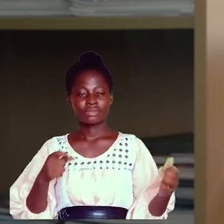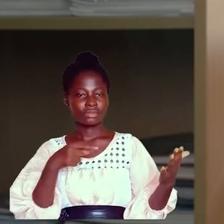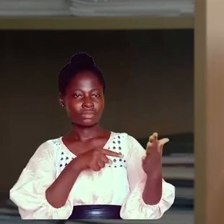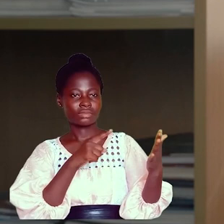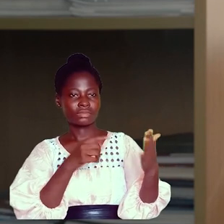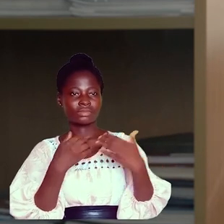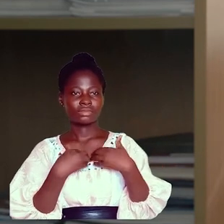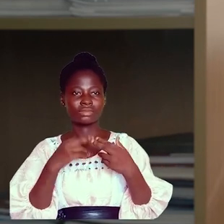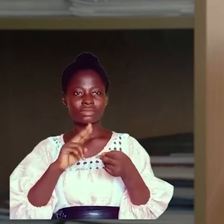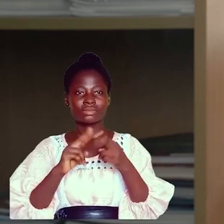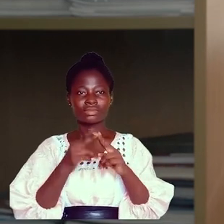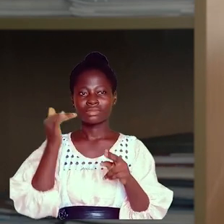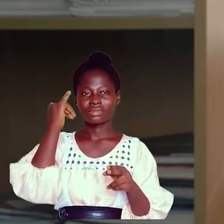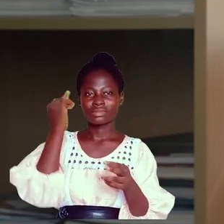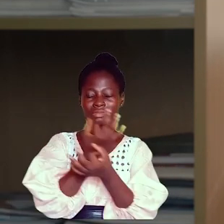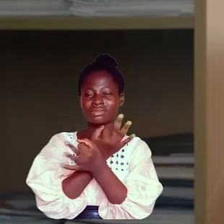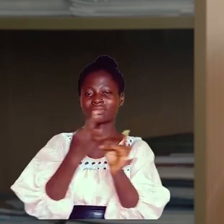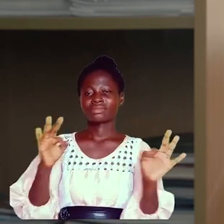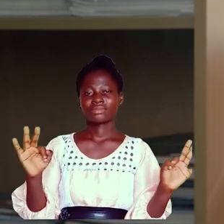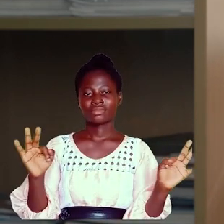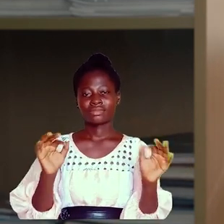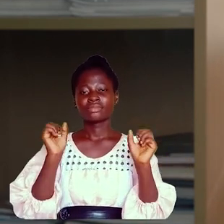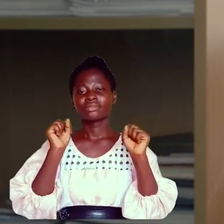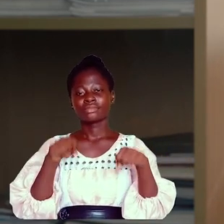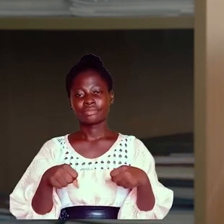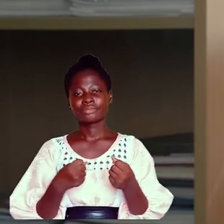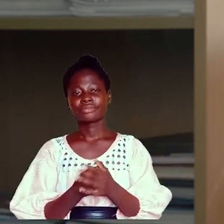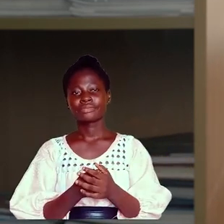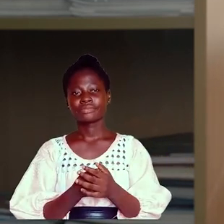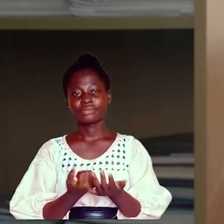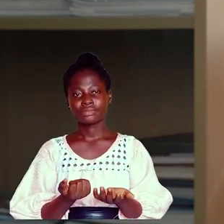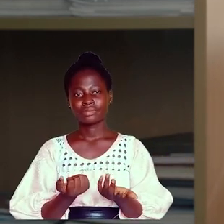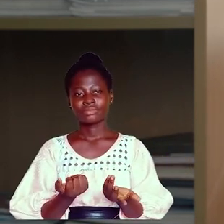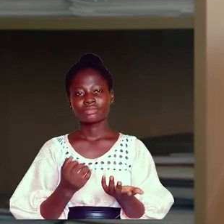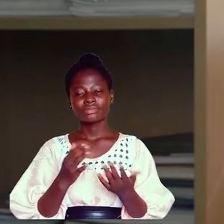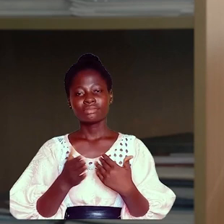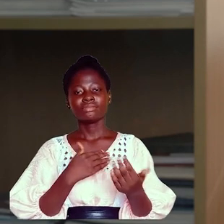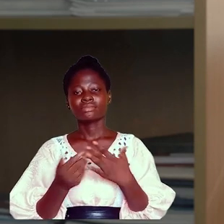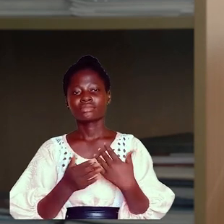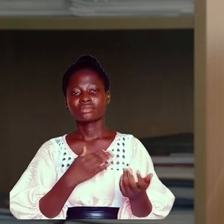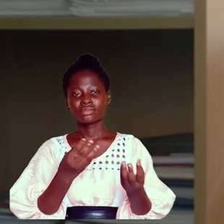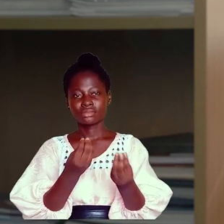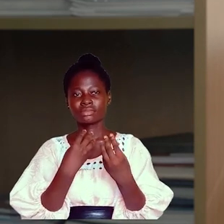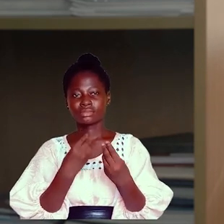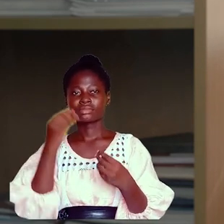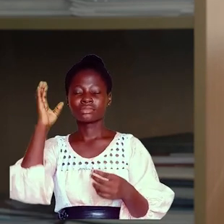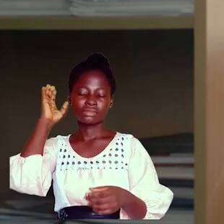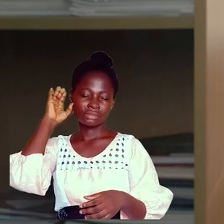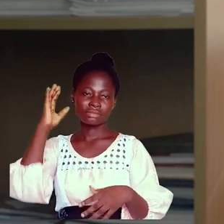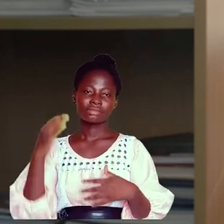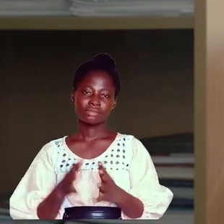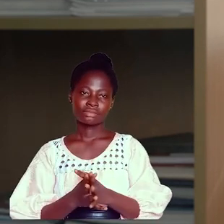have what we call toll-free numbers, where you can call for free and we'll take your complaint. I will put